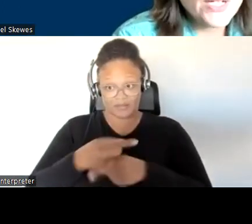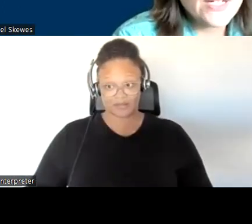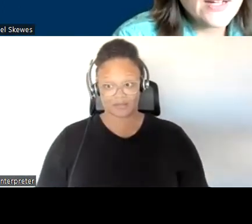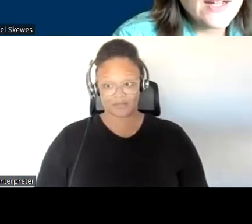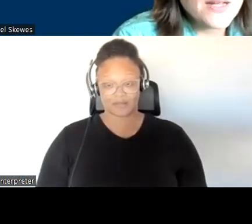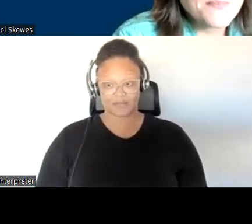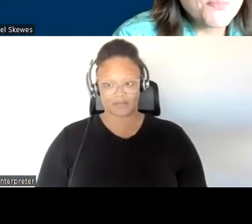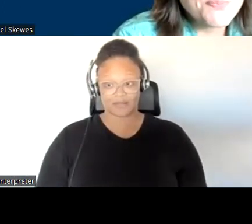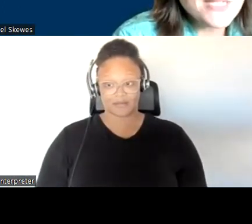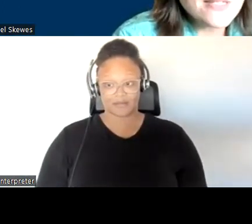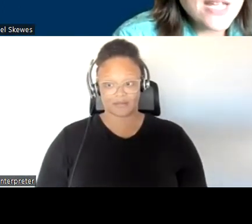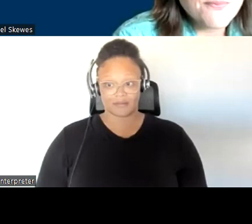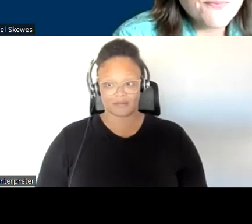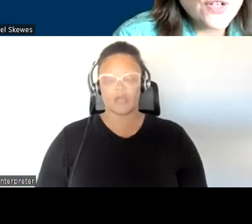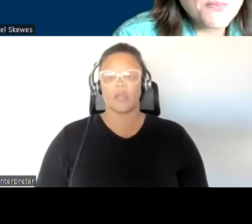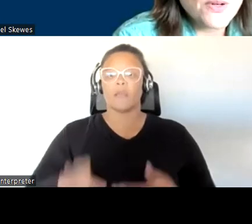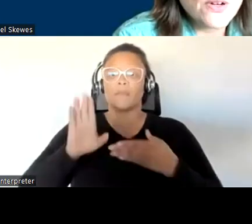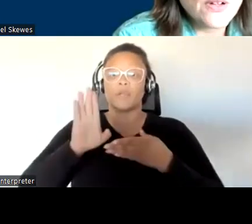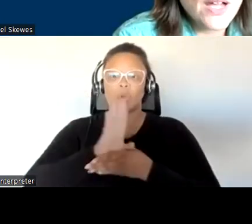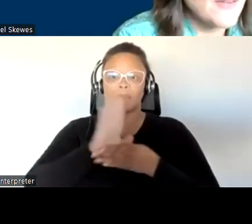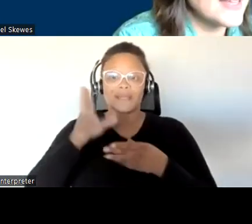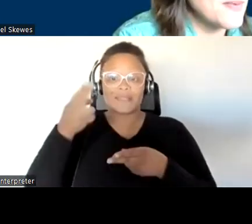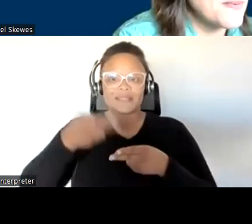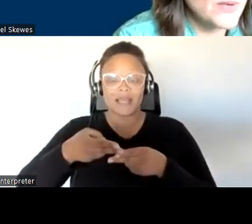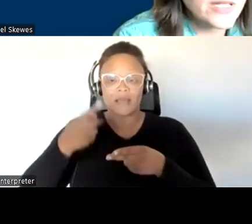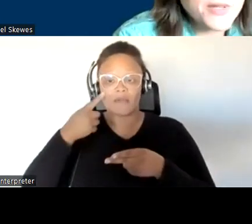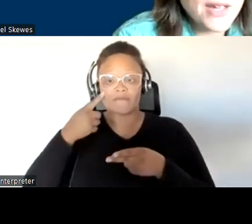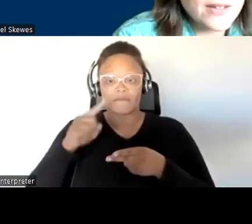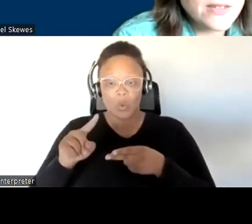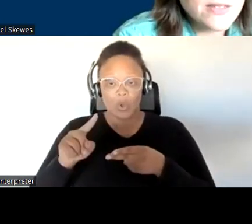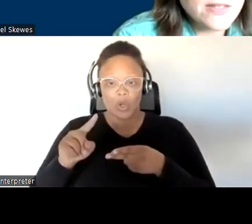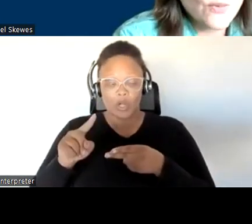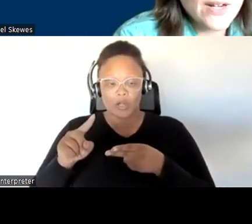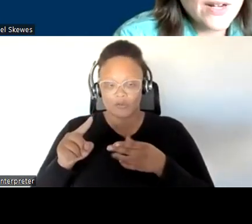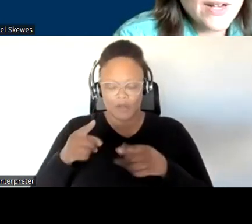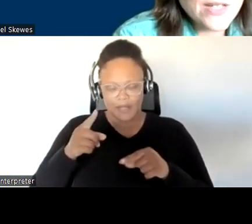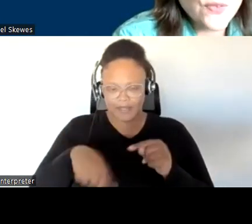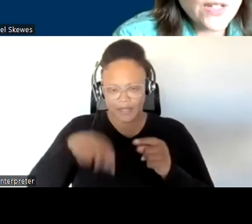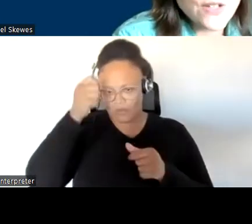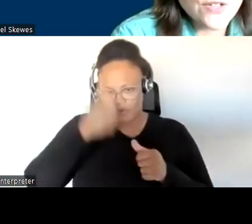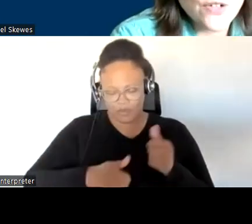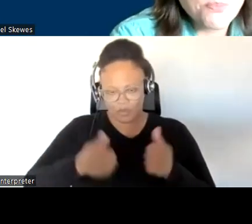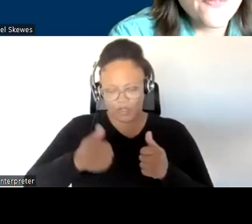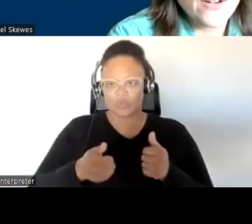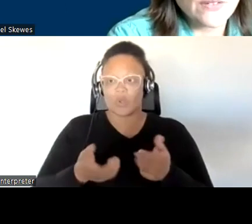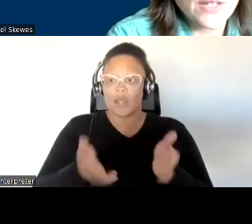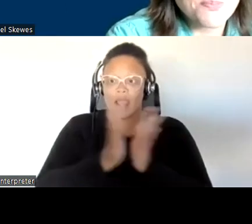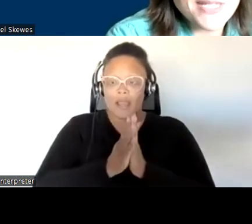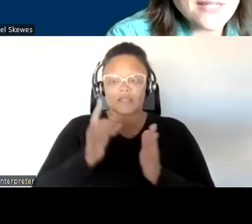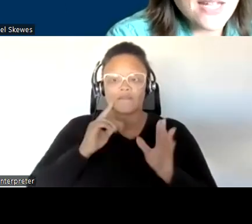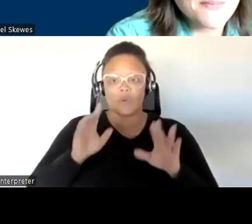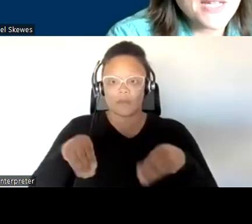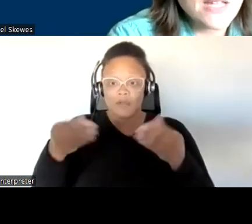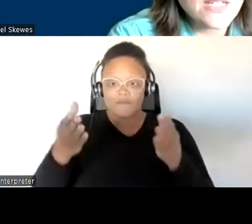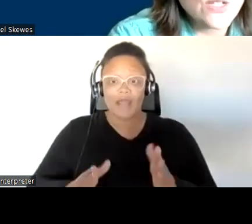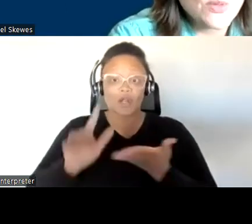You would put your business name for number, I can't remember what number that is, where it asks for the contractor, provider, legal